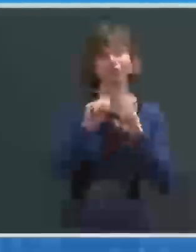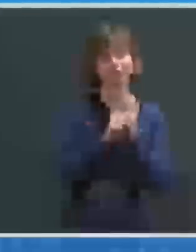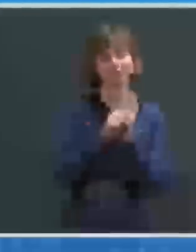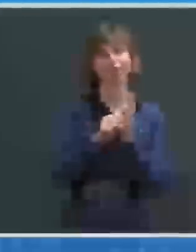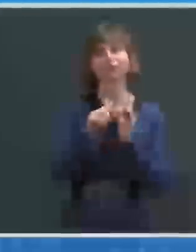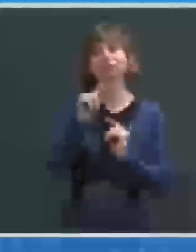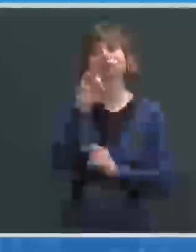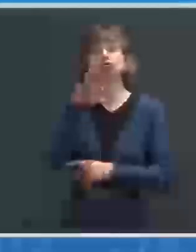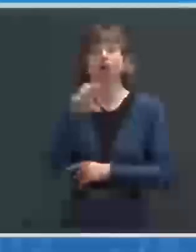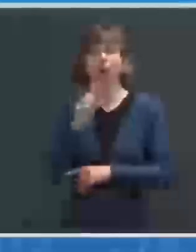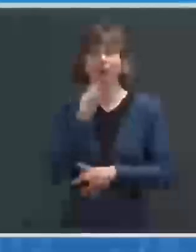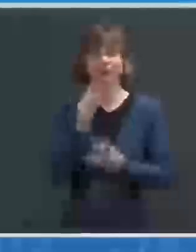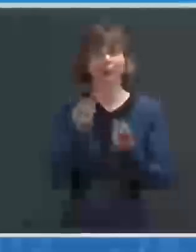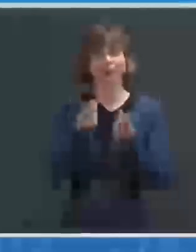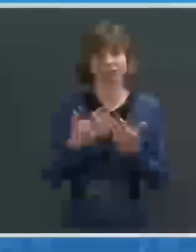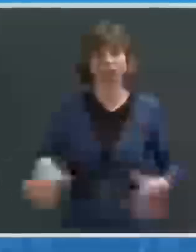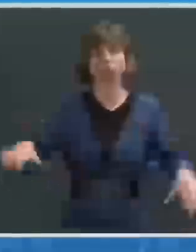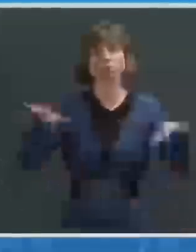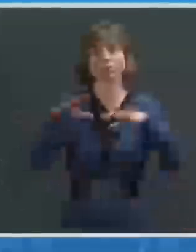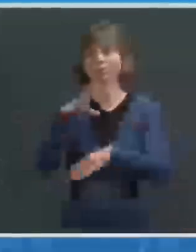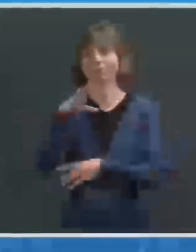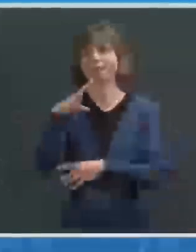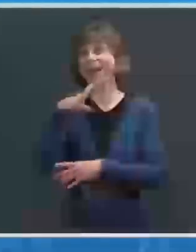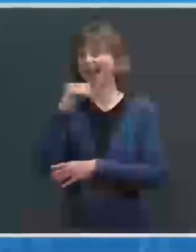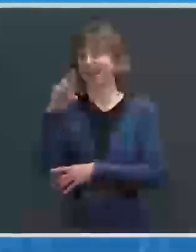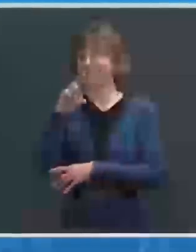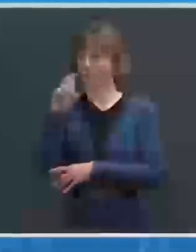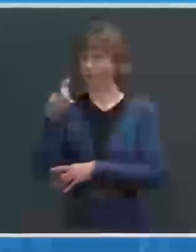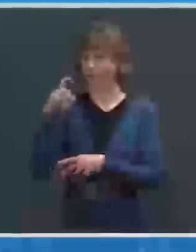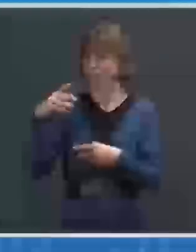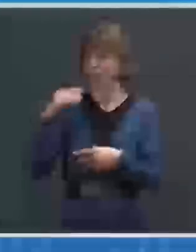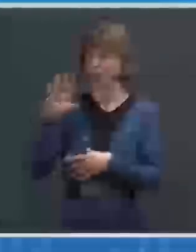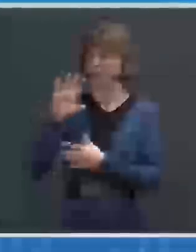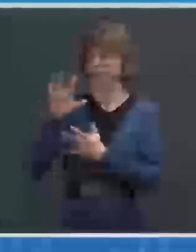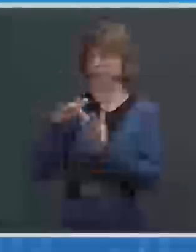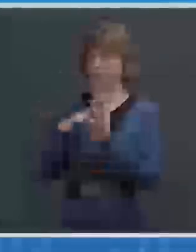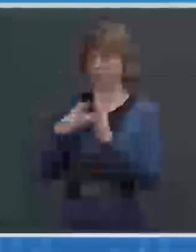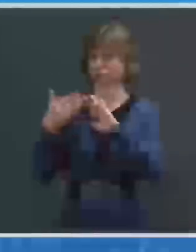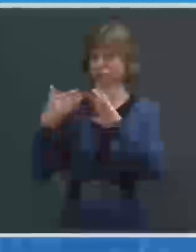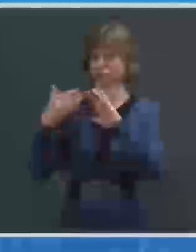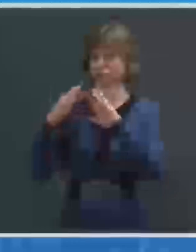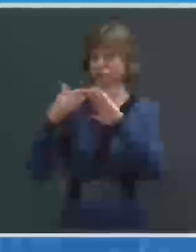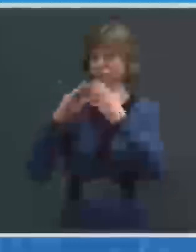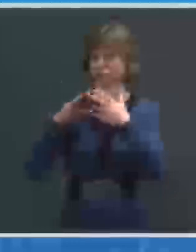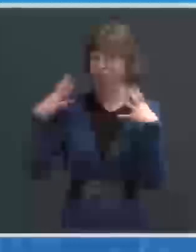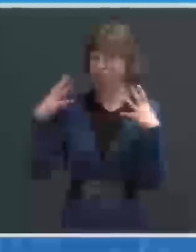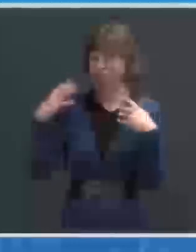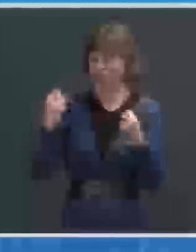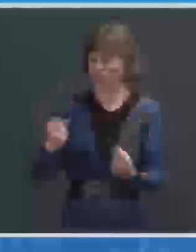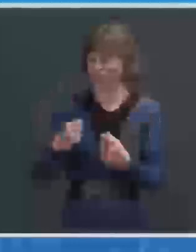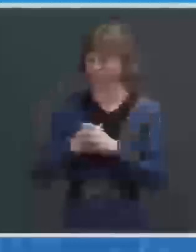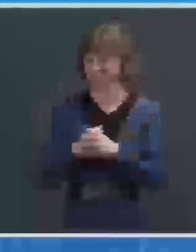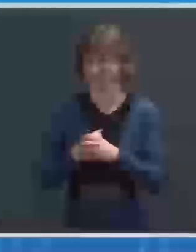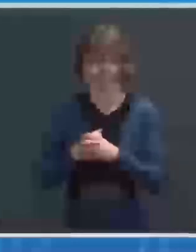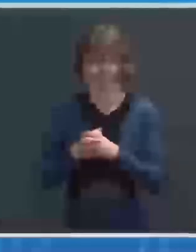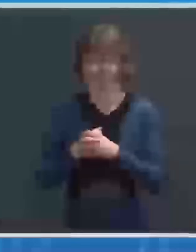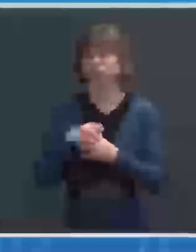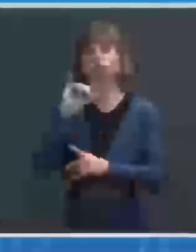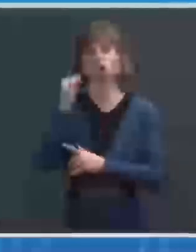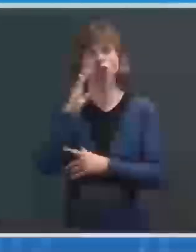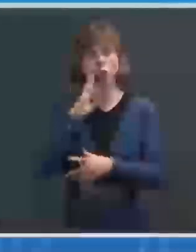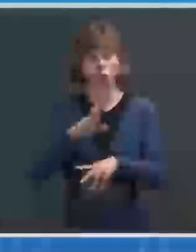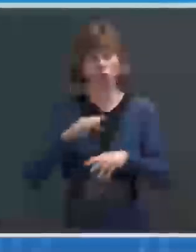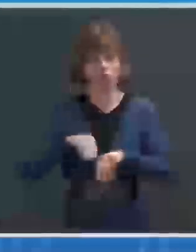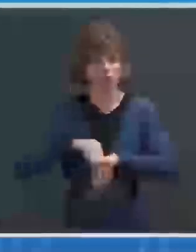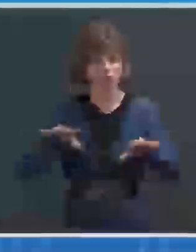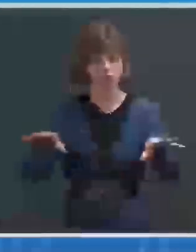pharmacies and community health centers. Johnson & Johnson doses will be delivered as early as tomorrow. We're allocating